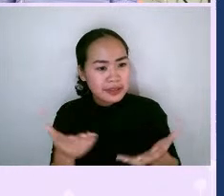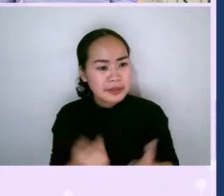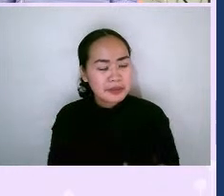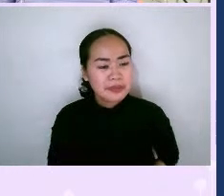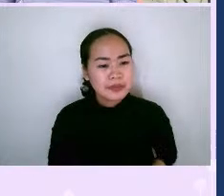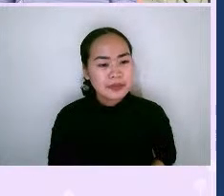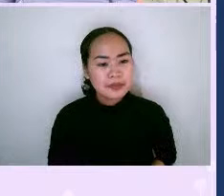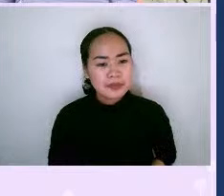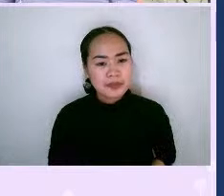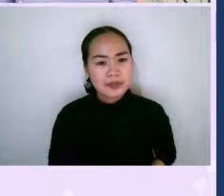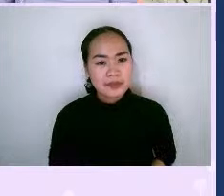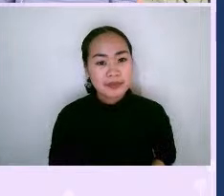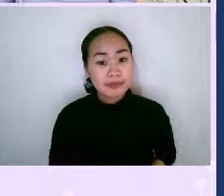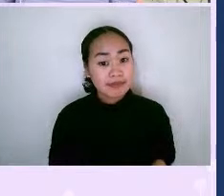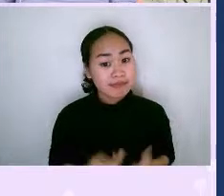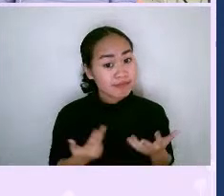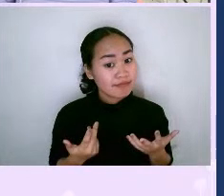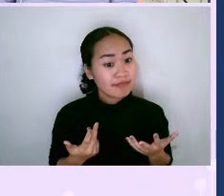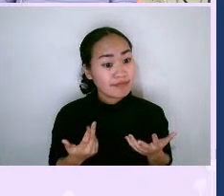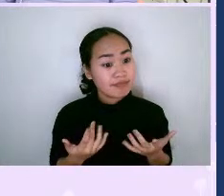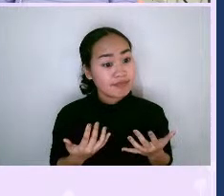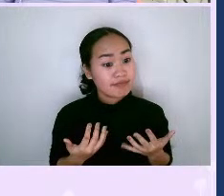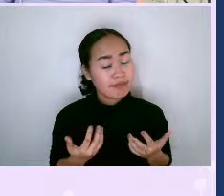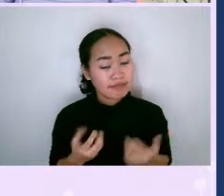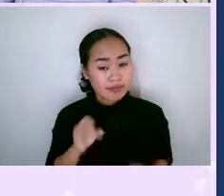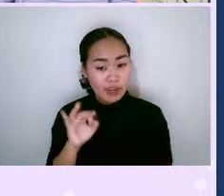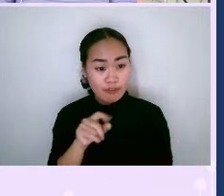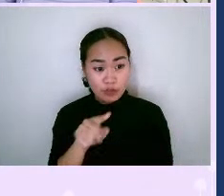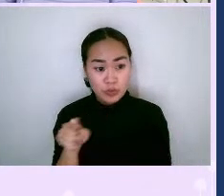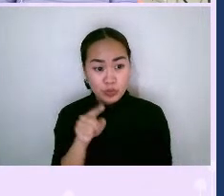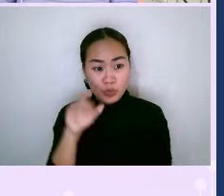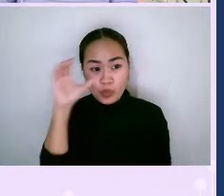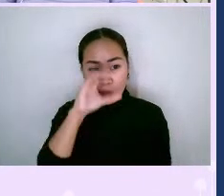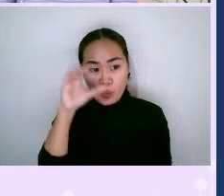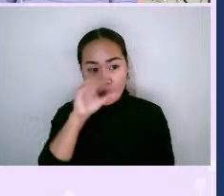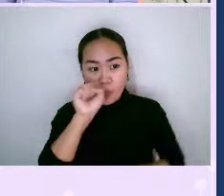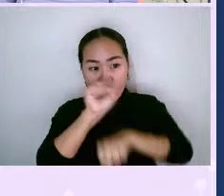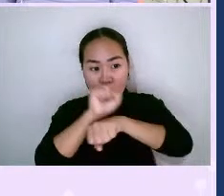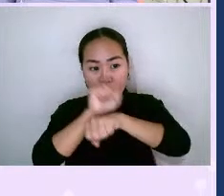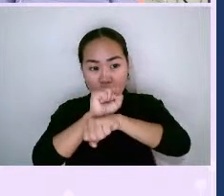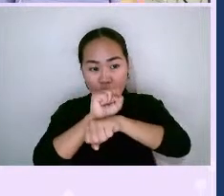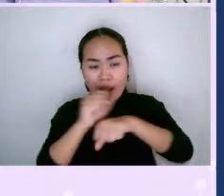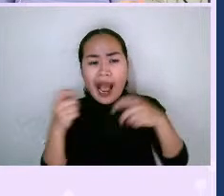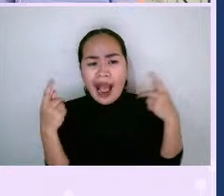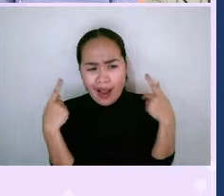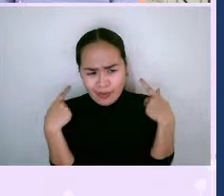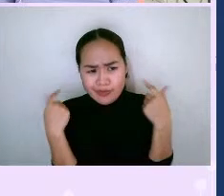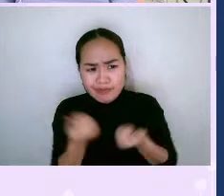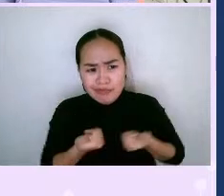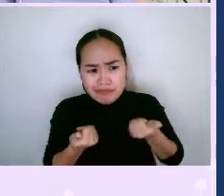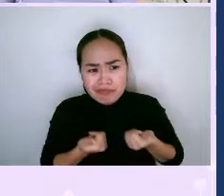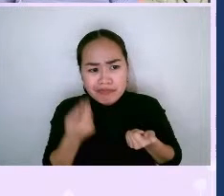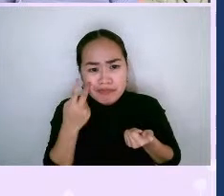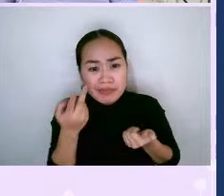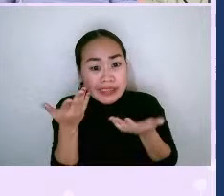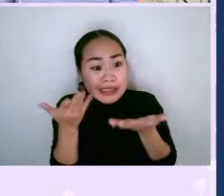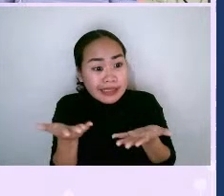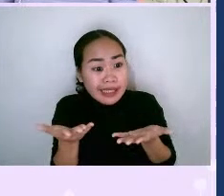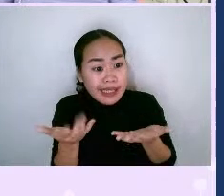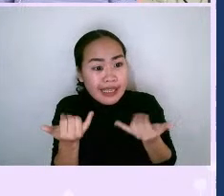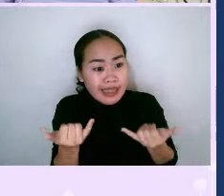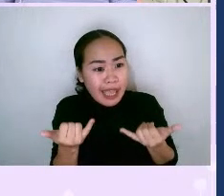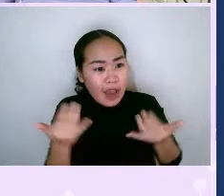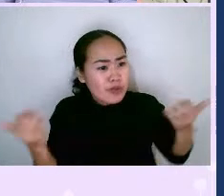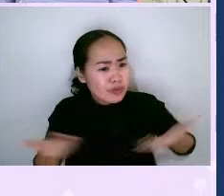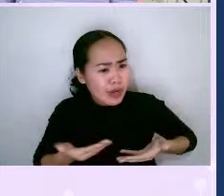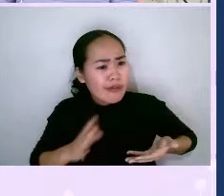please. Okay. So, sa mga naghahanap po ng trabaho, isa sa aming mga ino-offer po ay inaanyayahan namin kayo magpunta